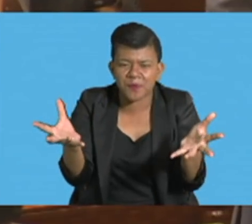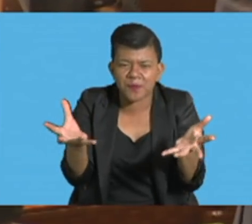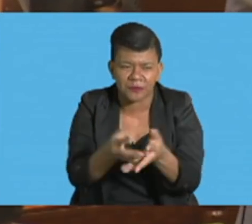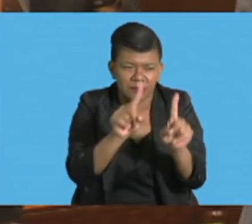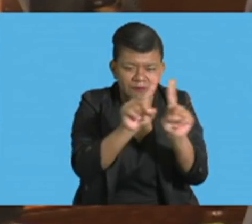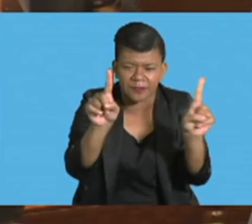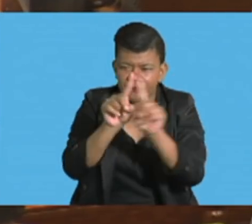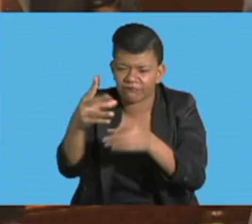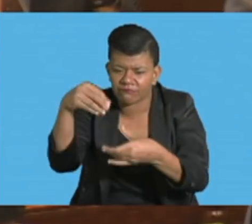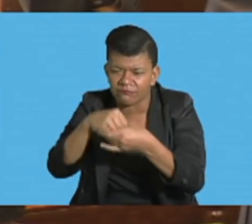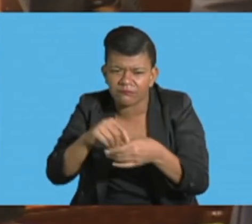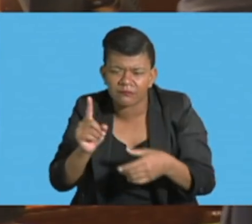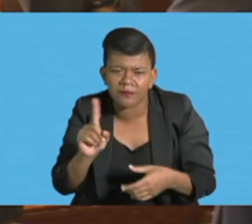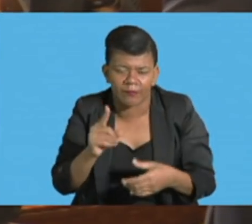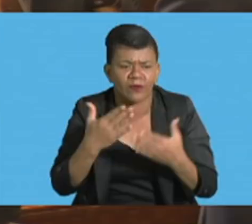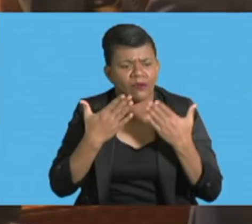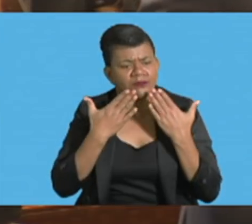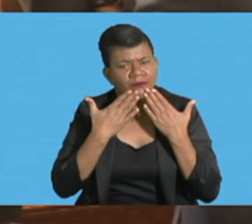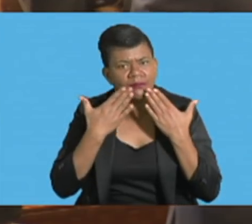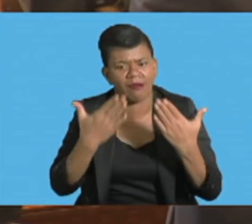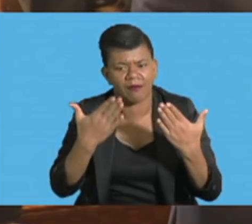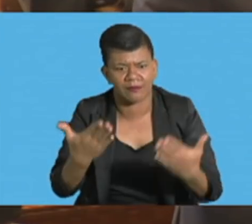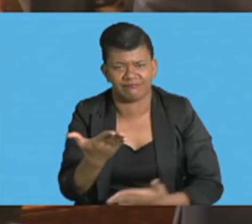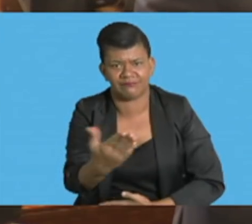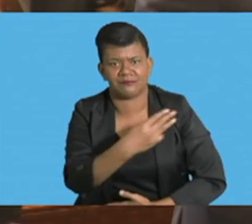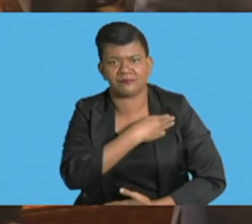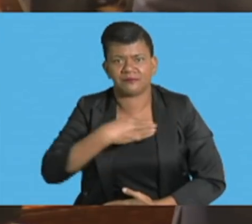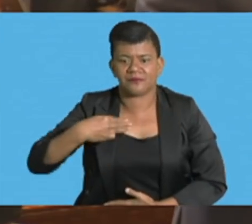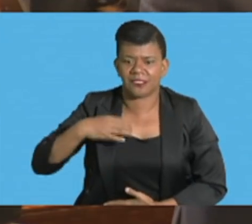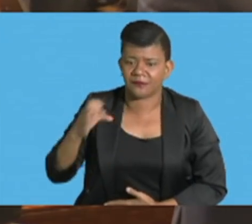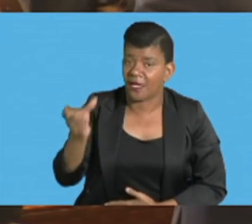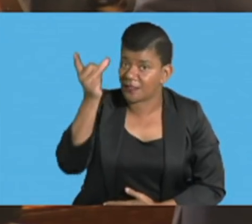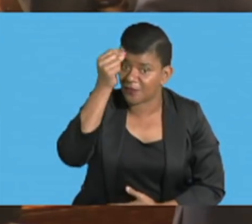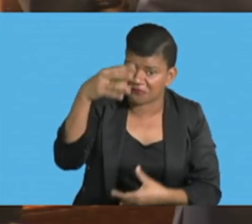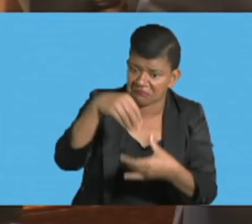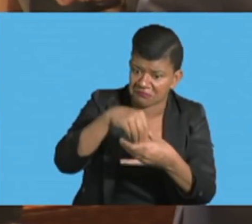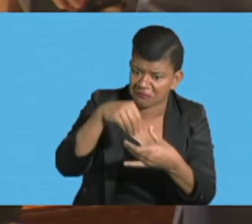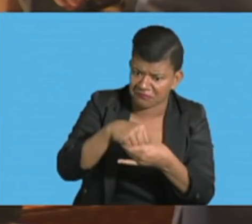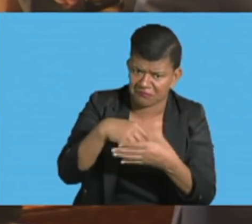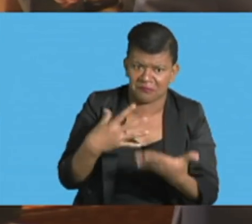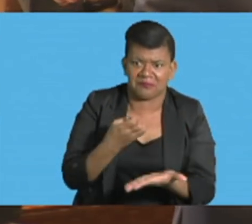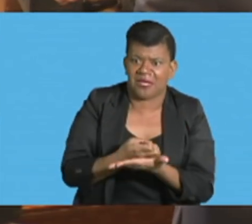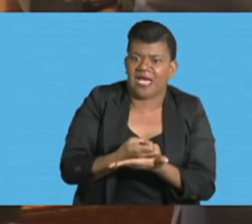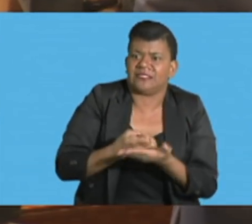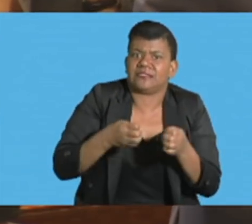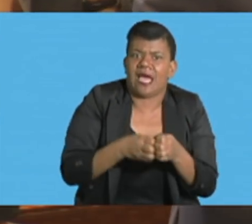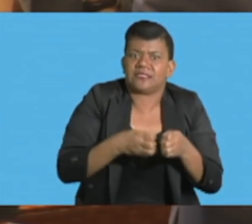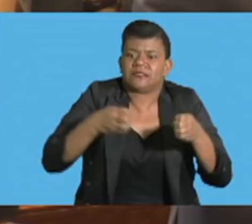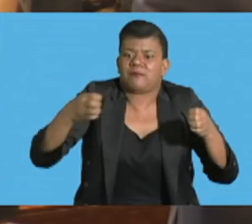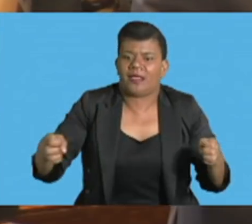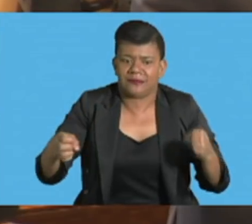I wish to commend the ministry for expanding upon the role that it was mandated within the iTaukei Affairs Act of